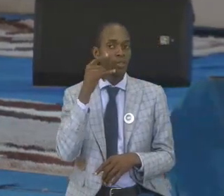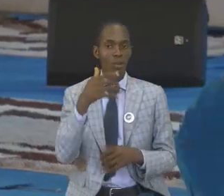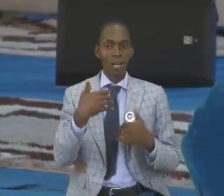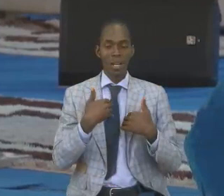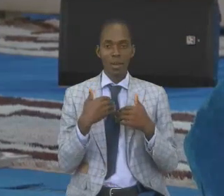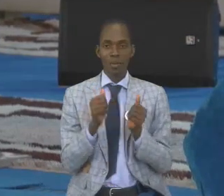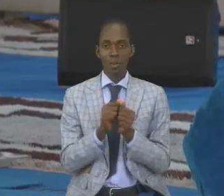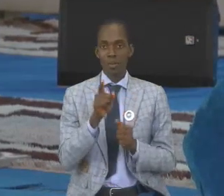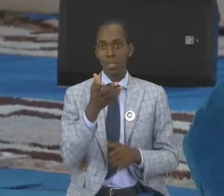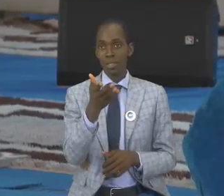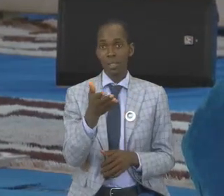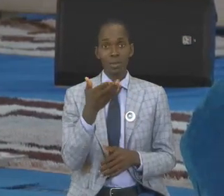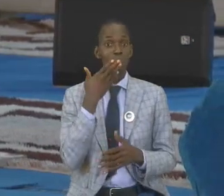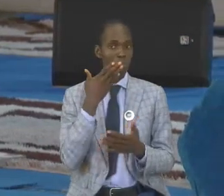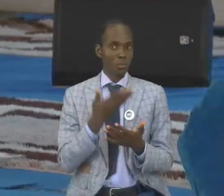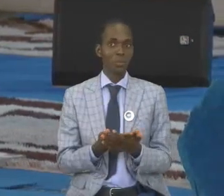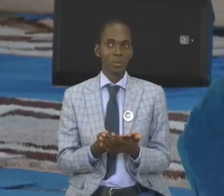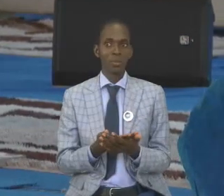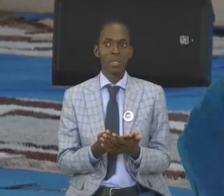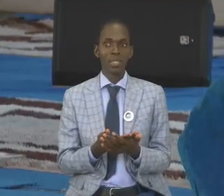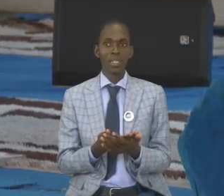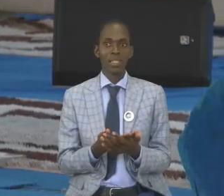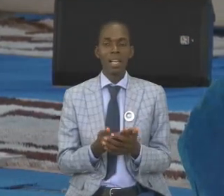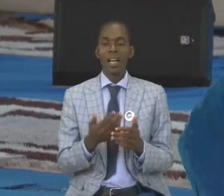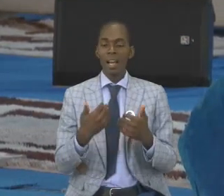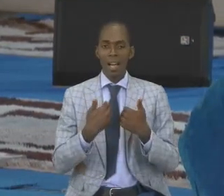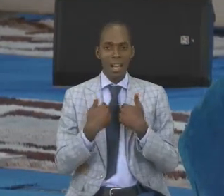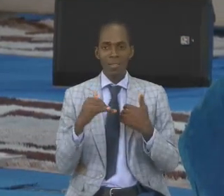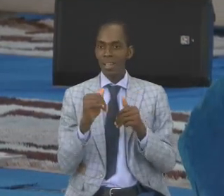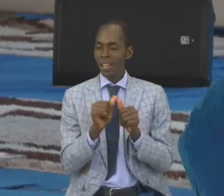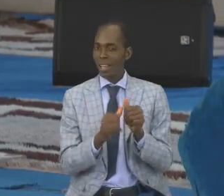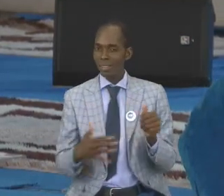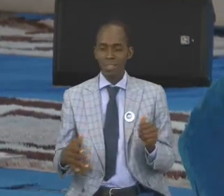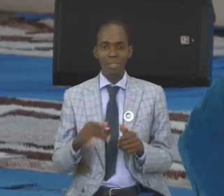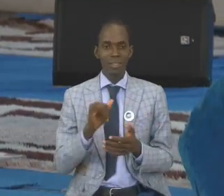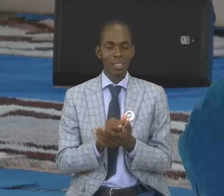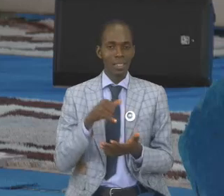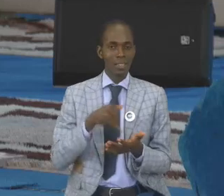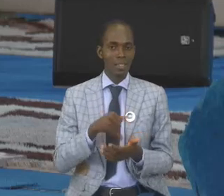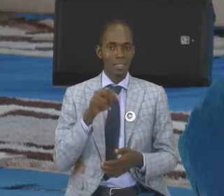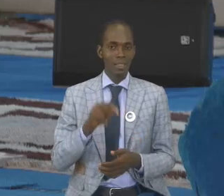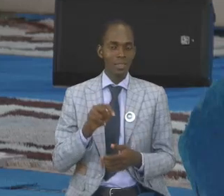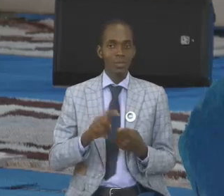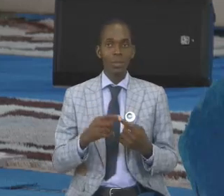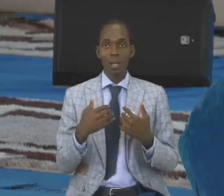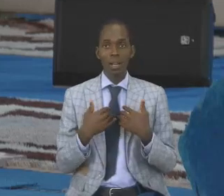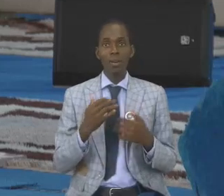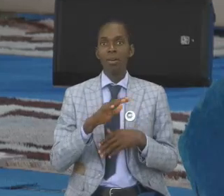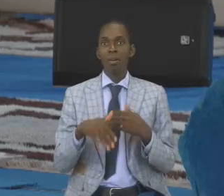hand, good. Having everything it ought to have, all the programs in